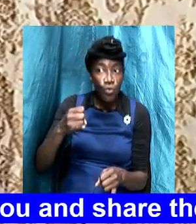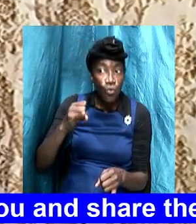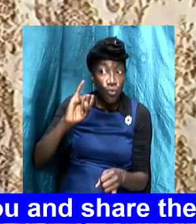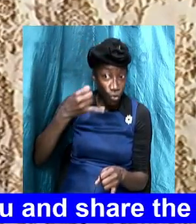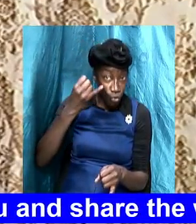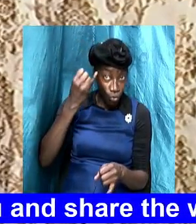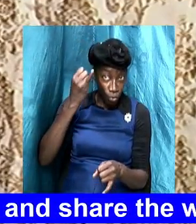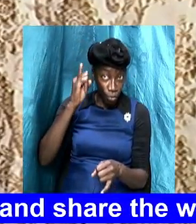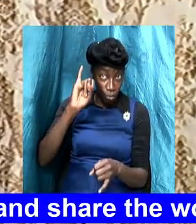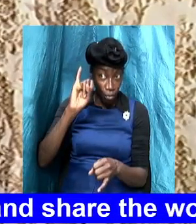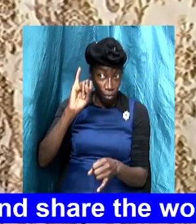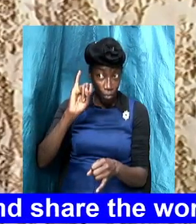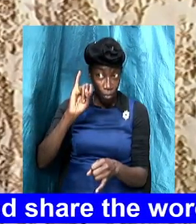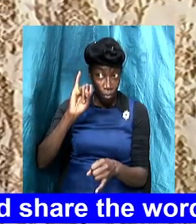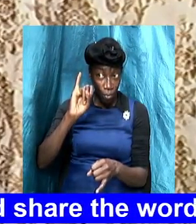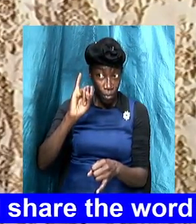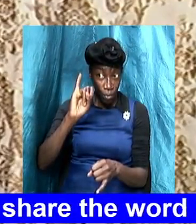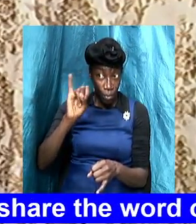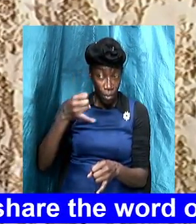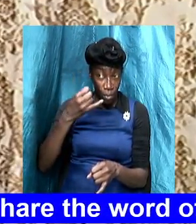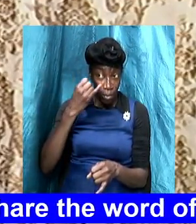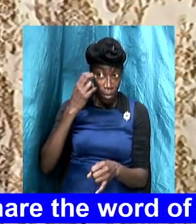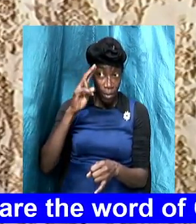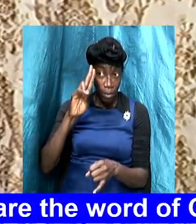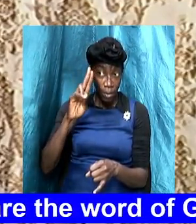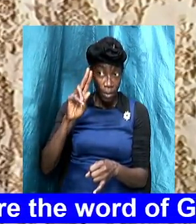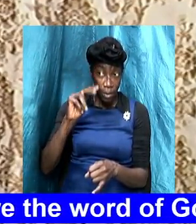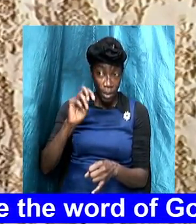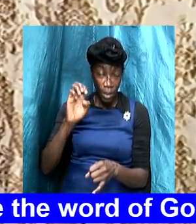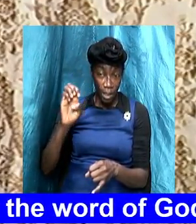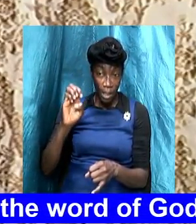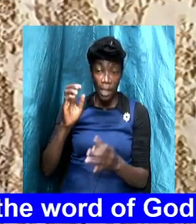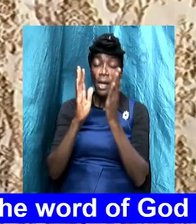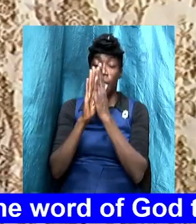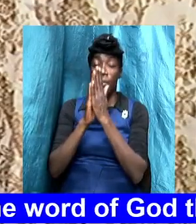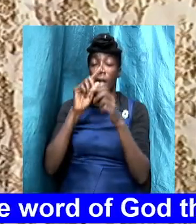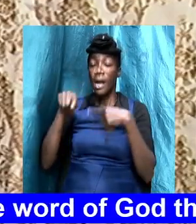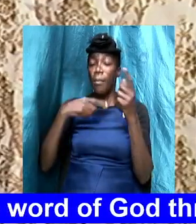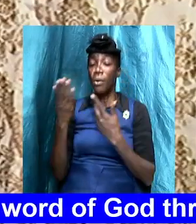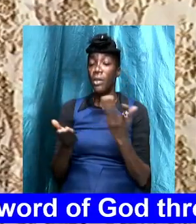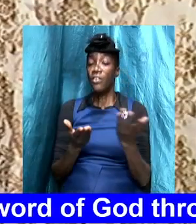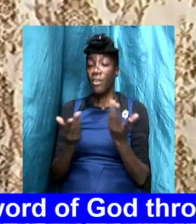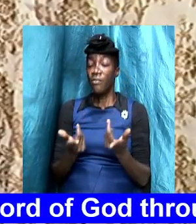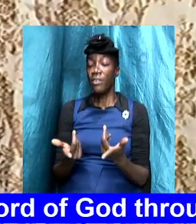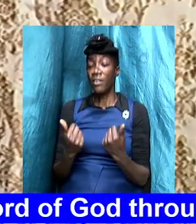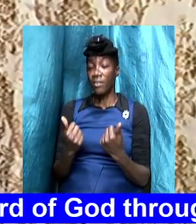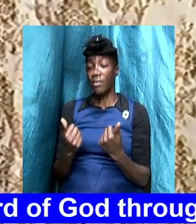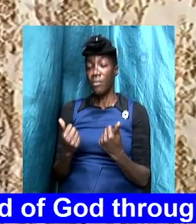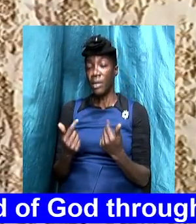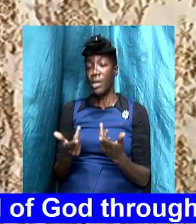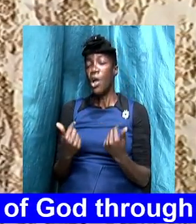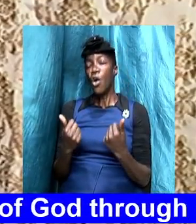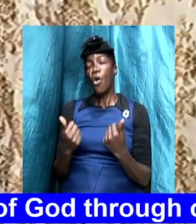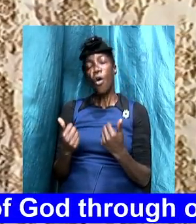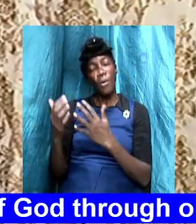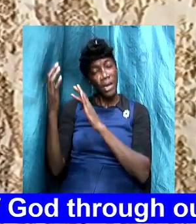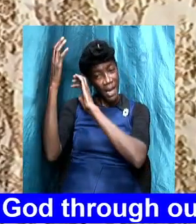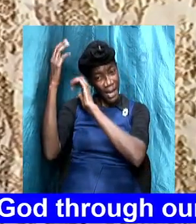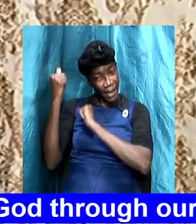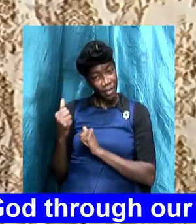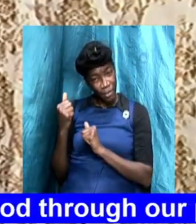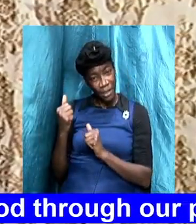at 11 o'clock. Let us pray about the services coming up. Praise God. And let us come with an